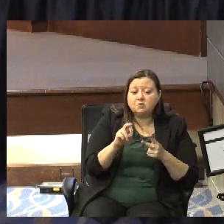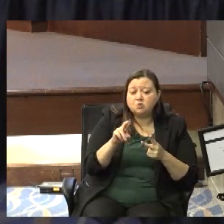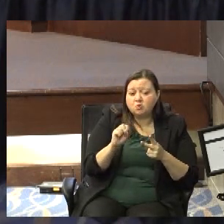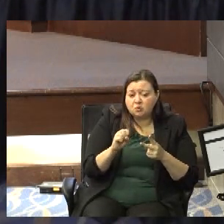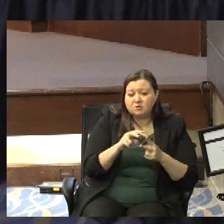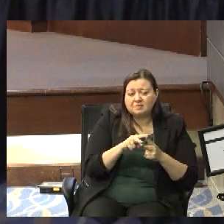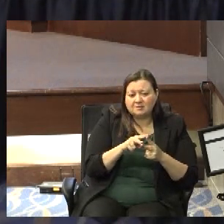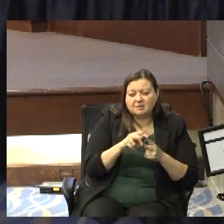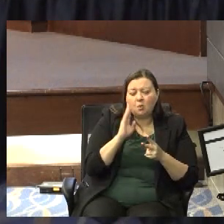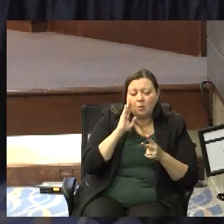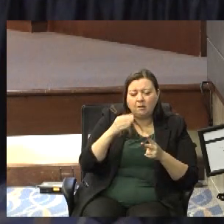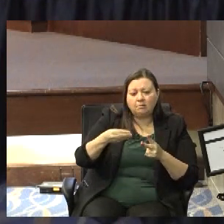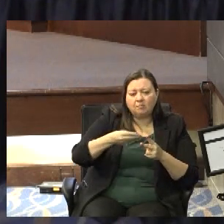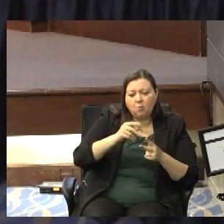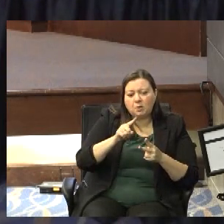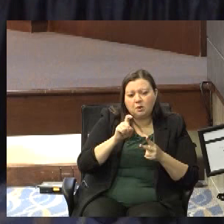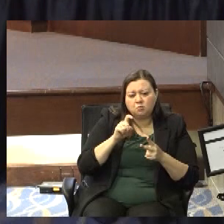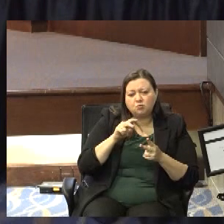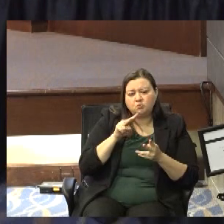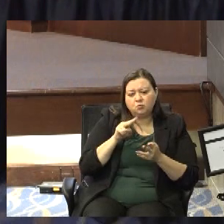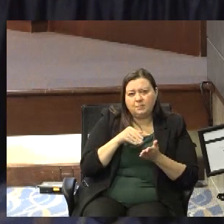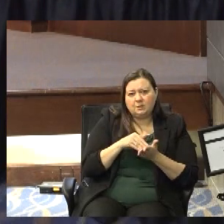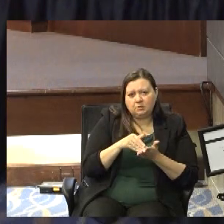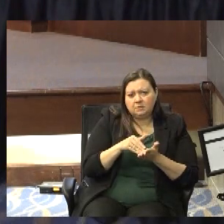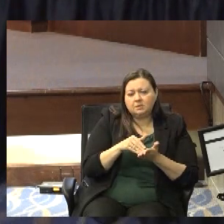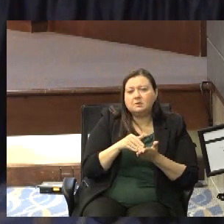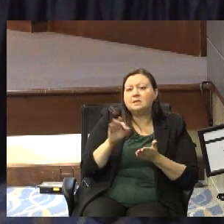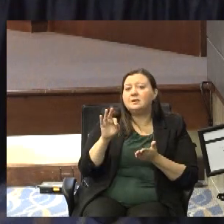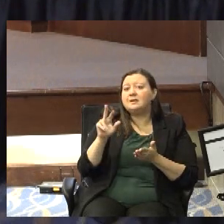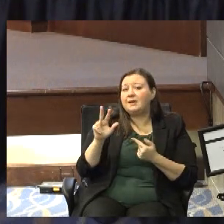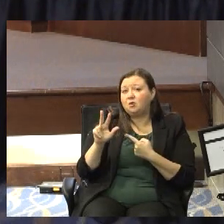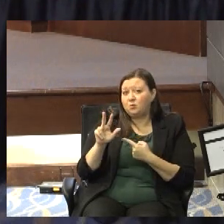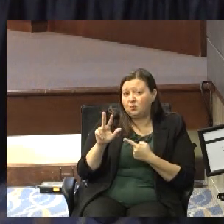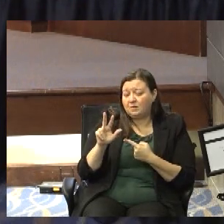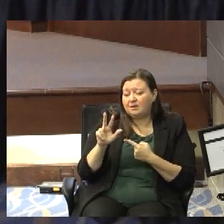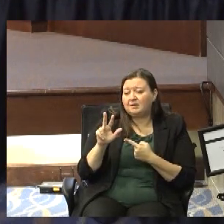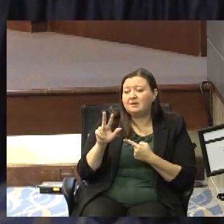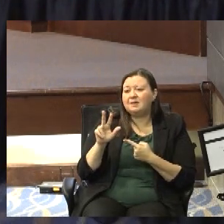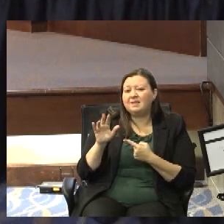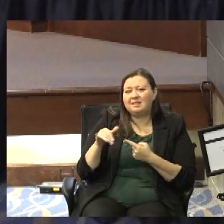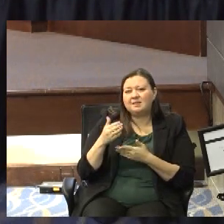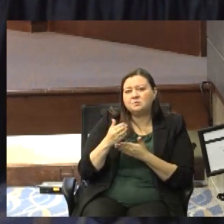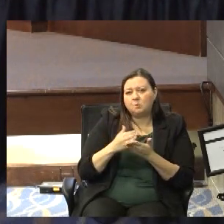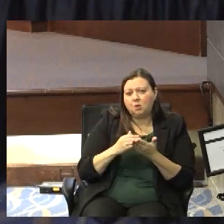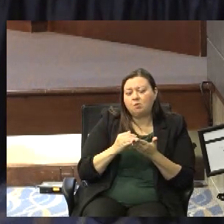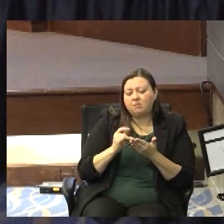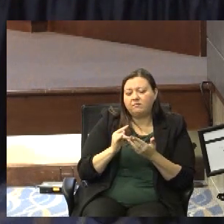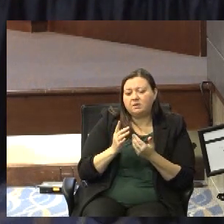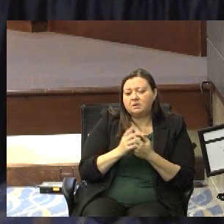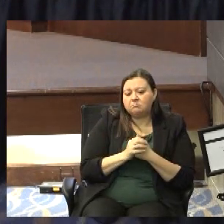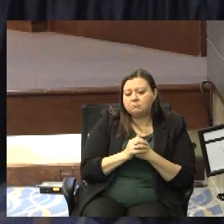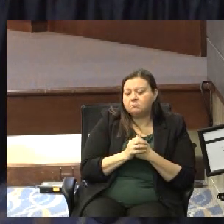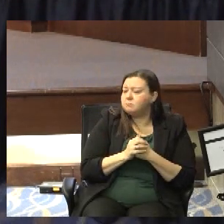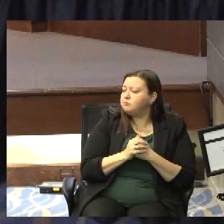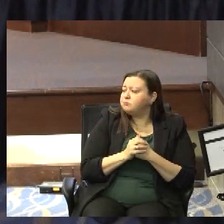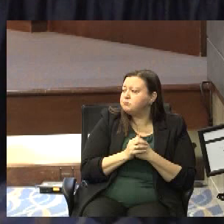equates to the 102 million. But the 93 is a component of that. Okay.